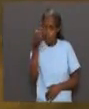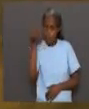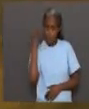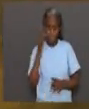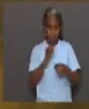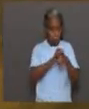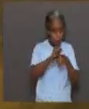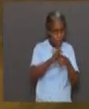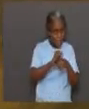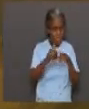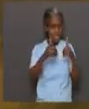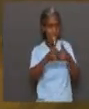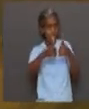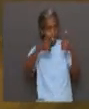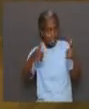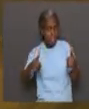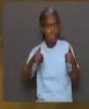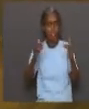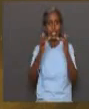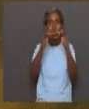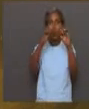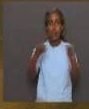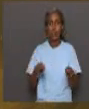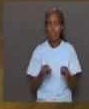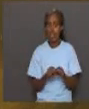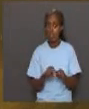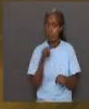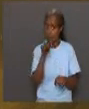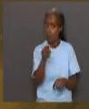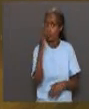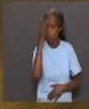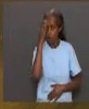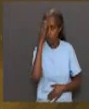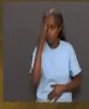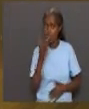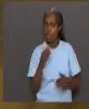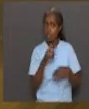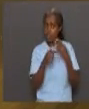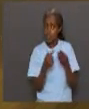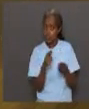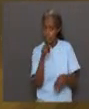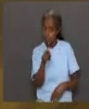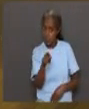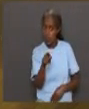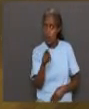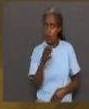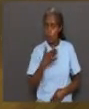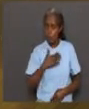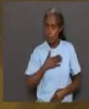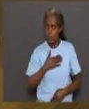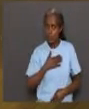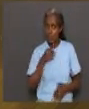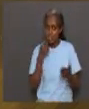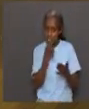not forget to practice identifying quadrilaterals on your own so that you